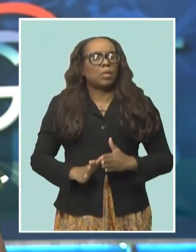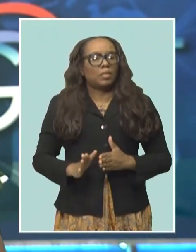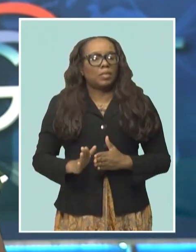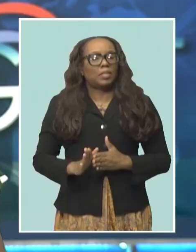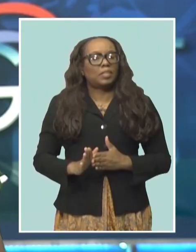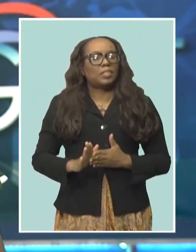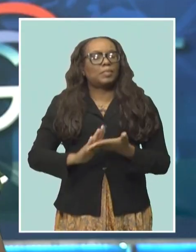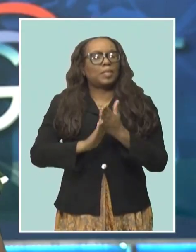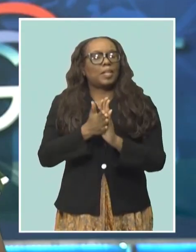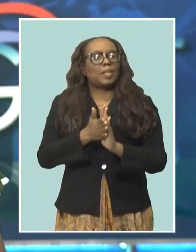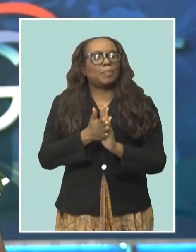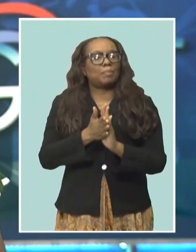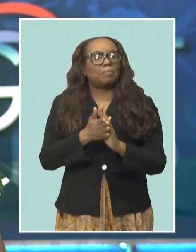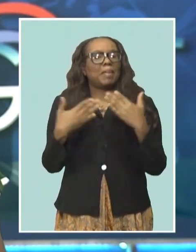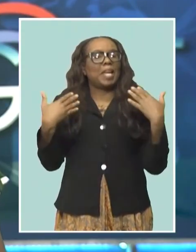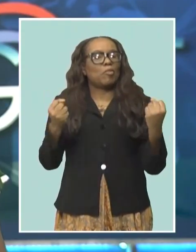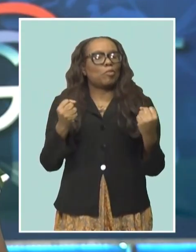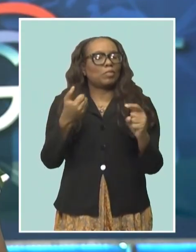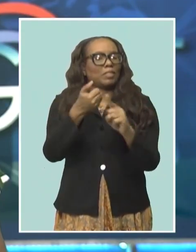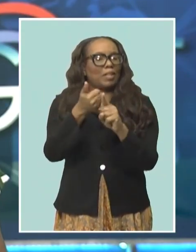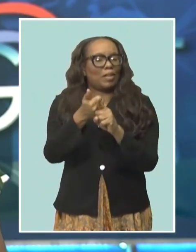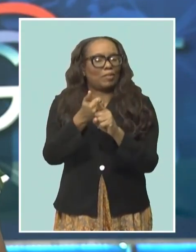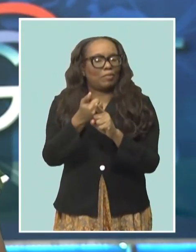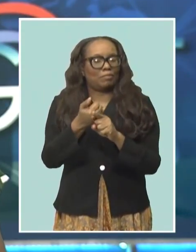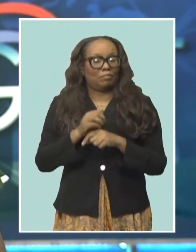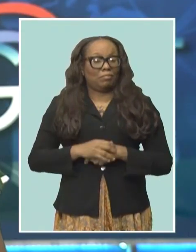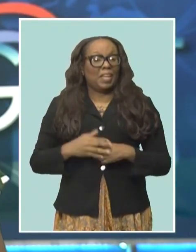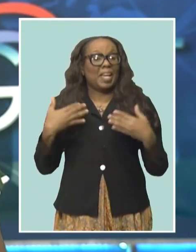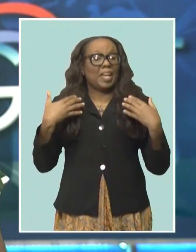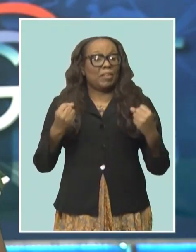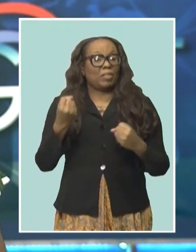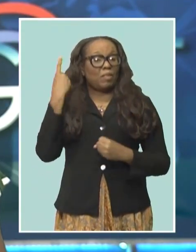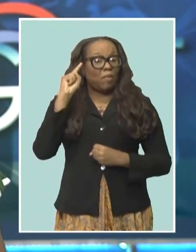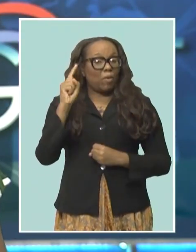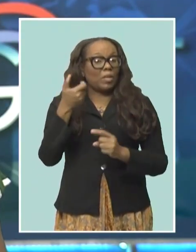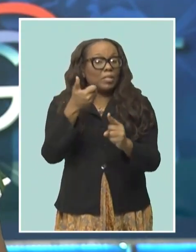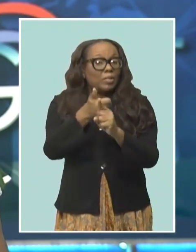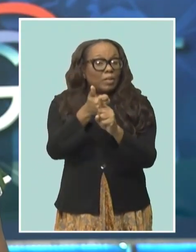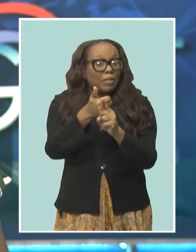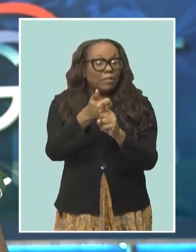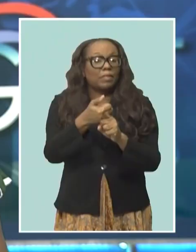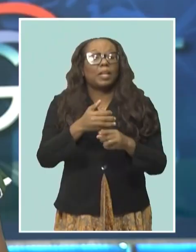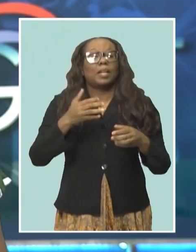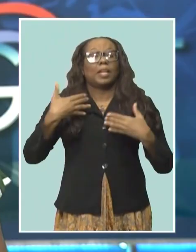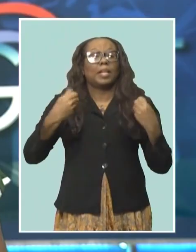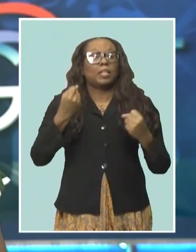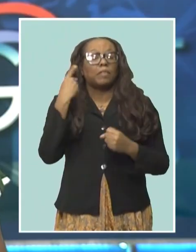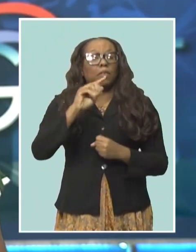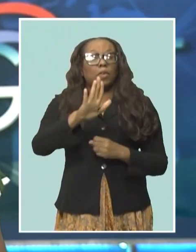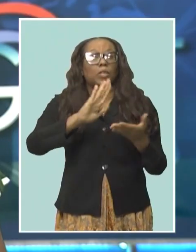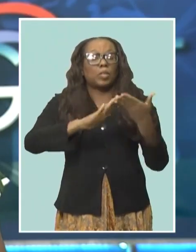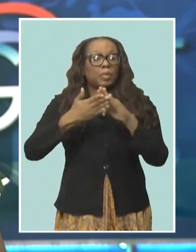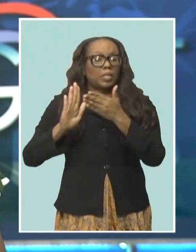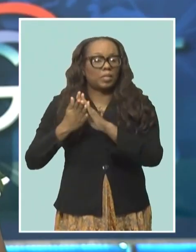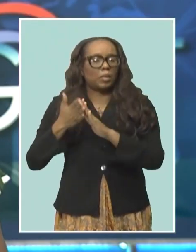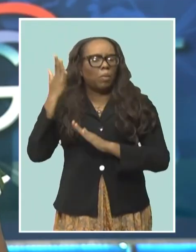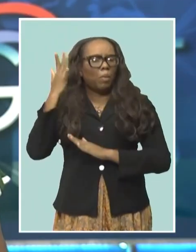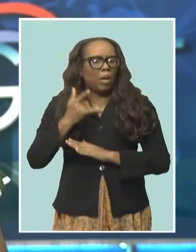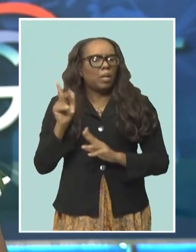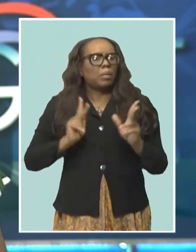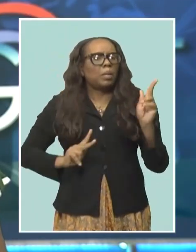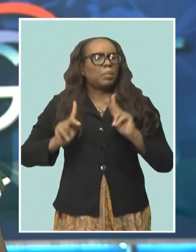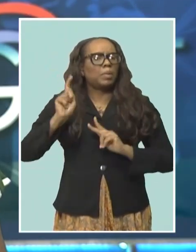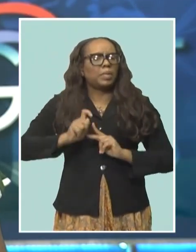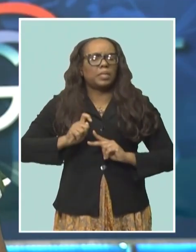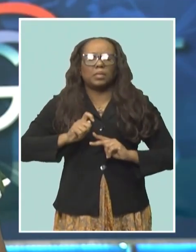heroes in their homes and communities. She says one of the ways this can be done is for citizens to do what is necessary to keep